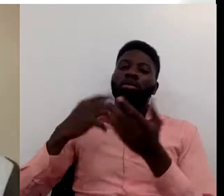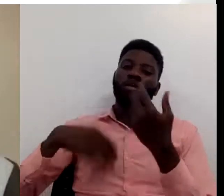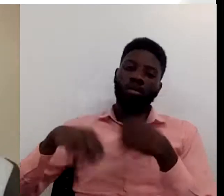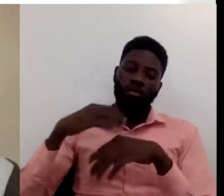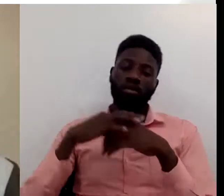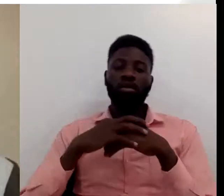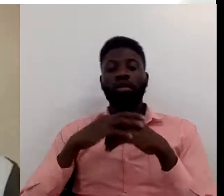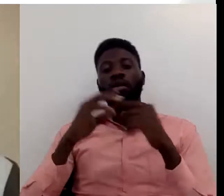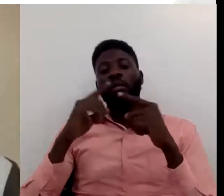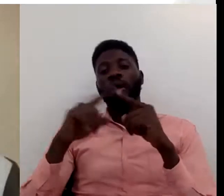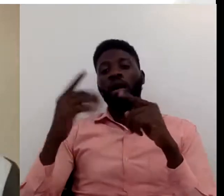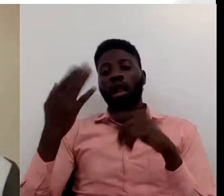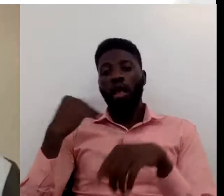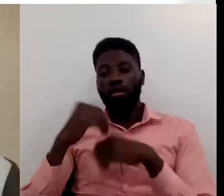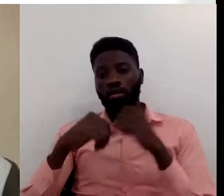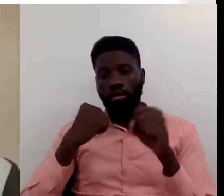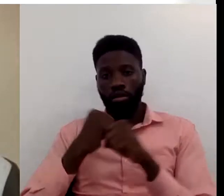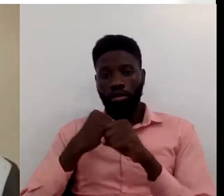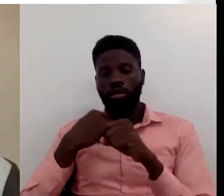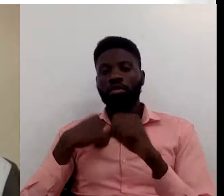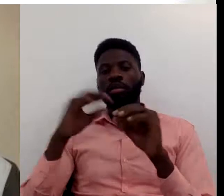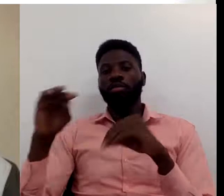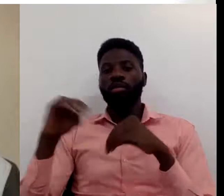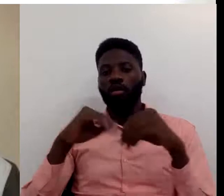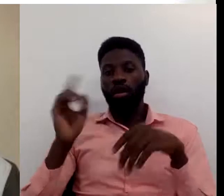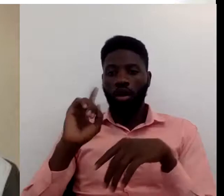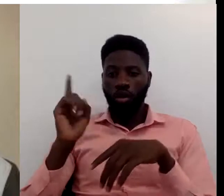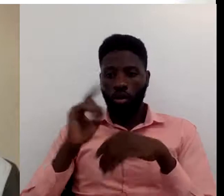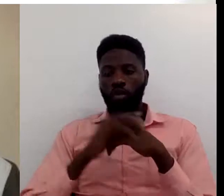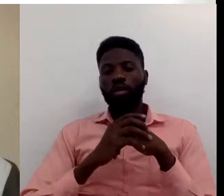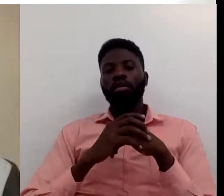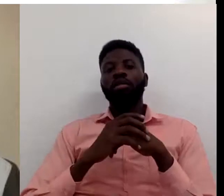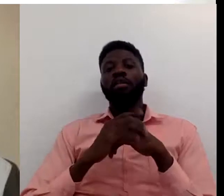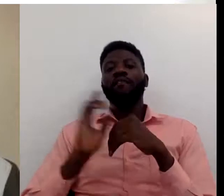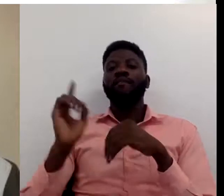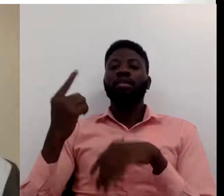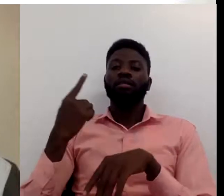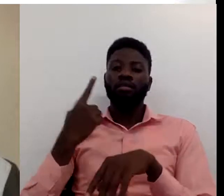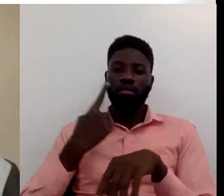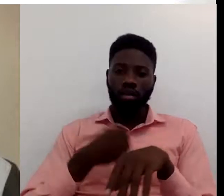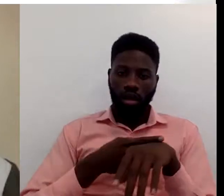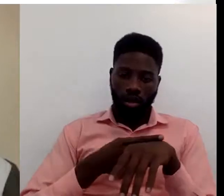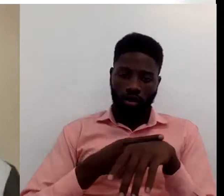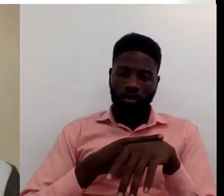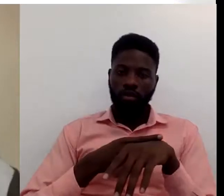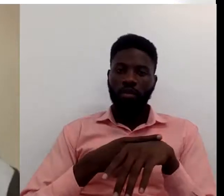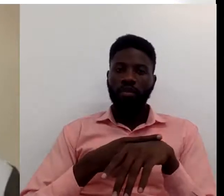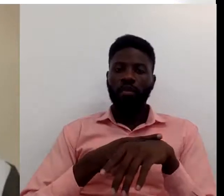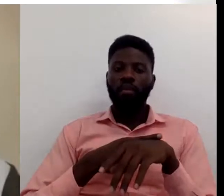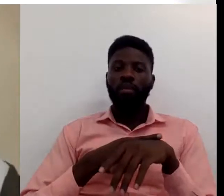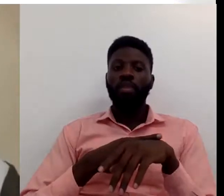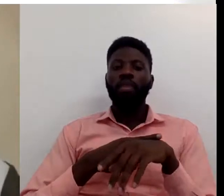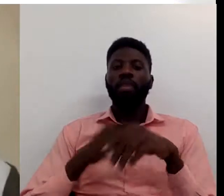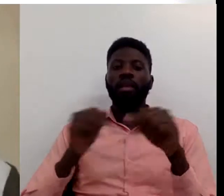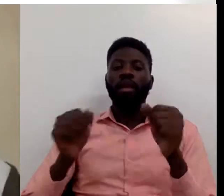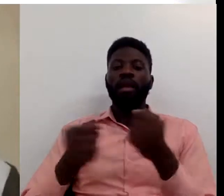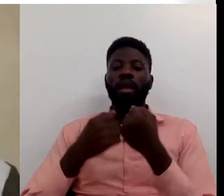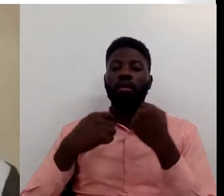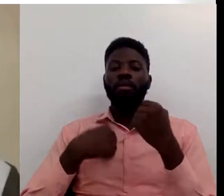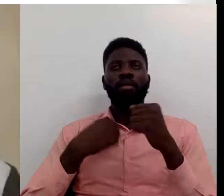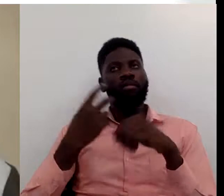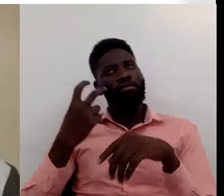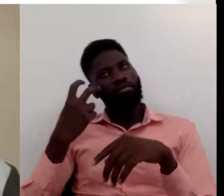But I think last year I moved to Nairobi, right? And it's probably been the first time I've really reflected